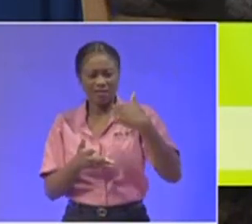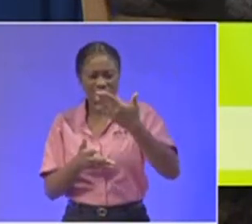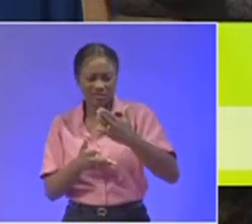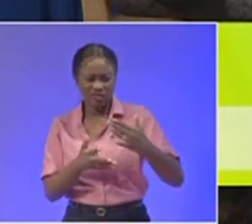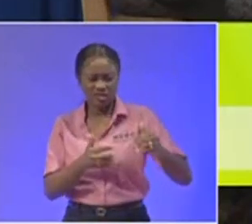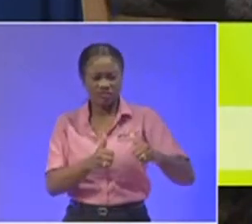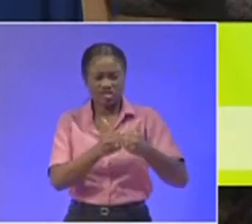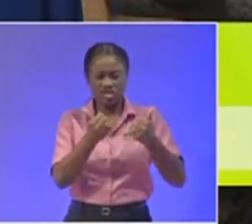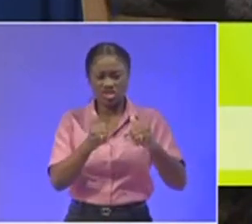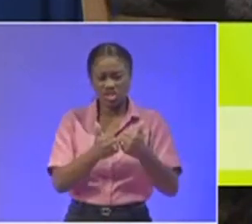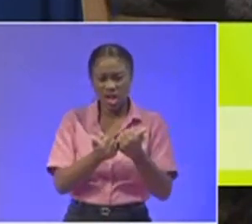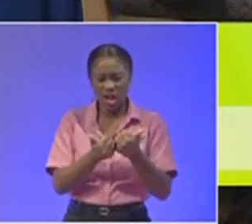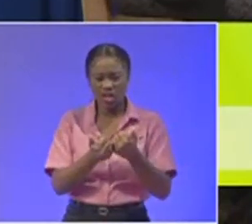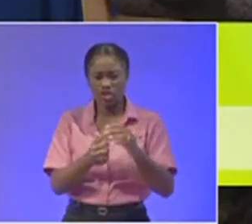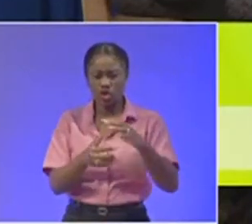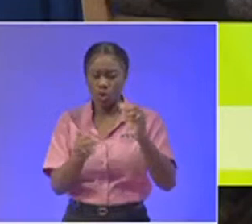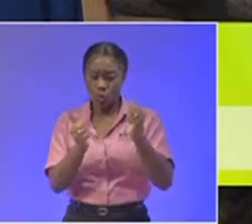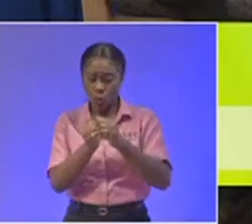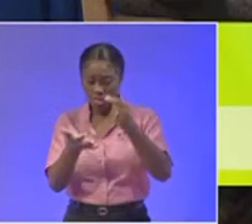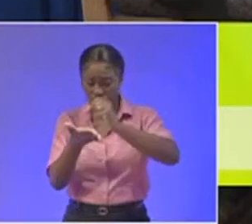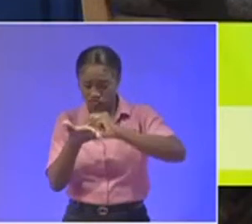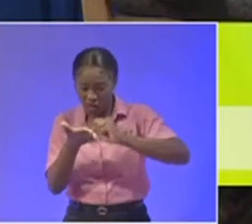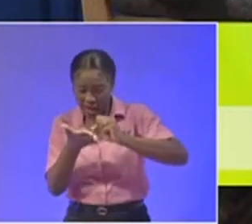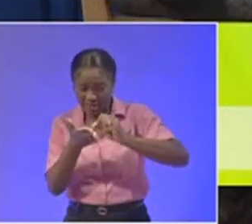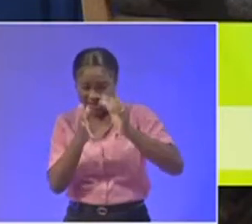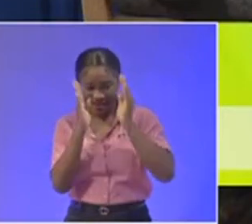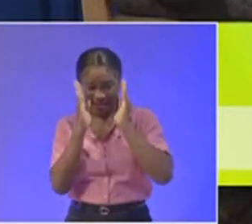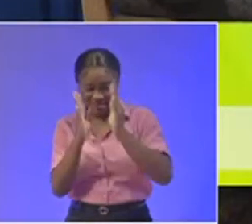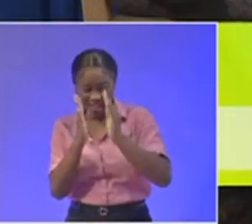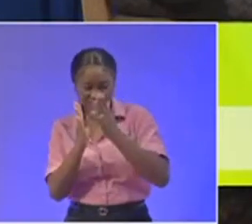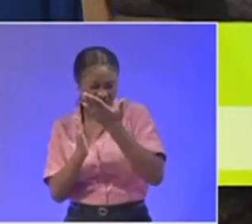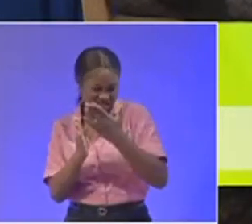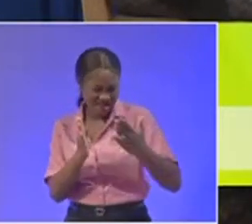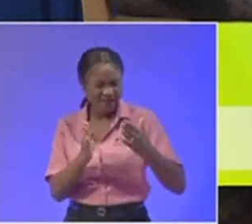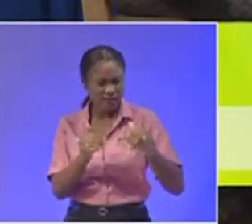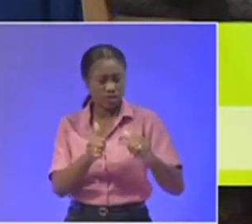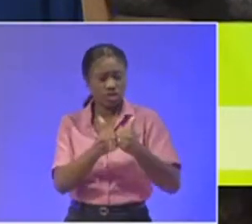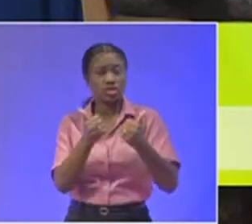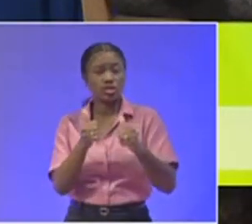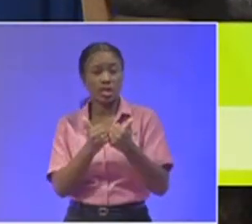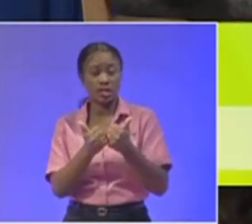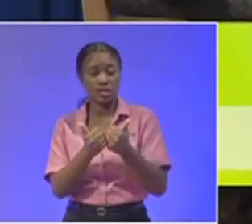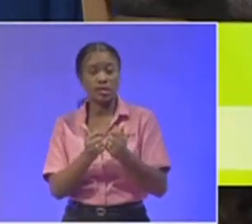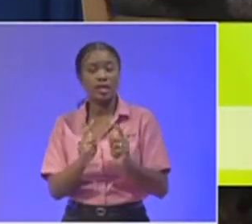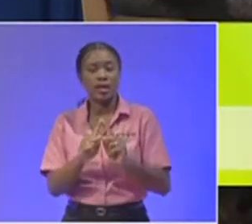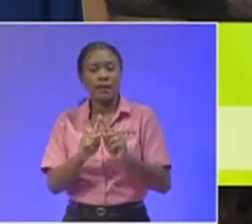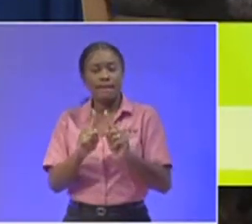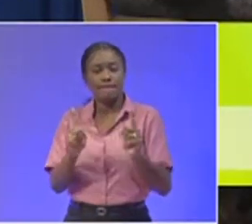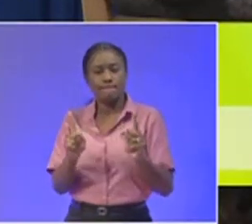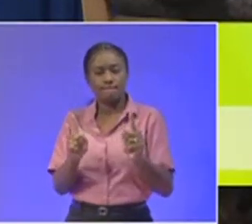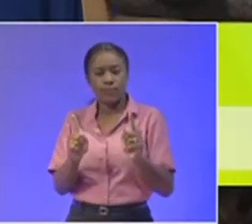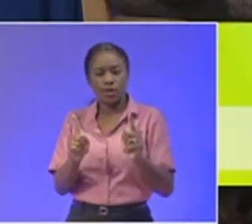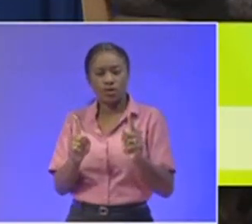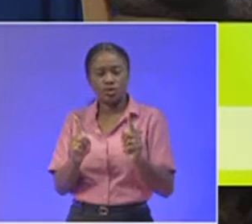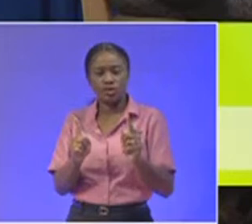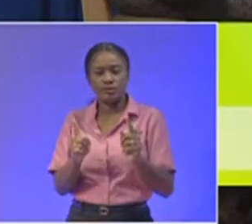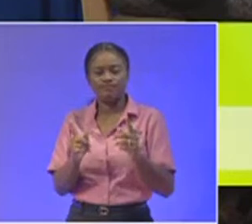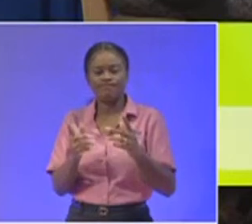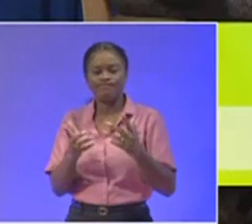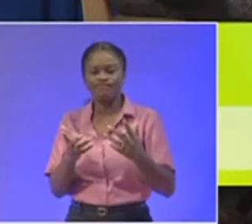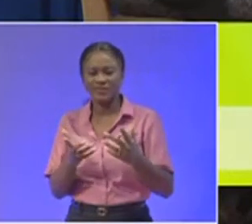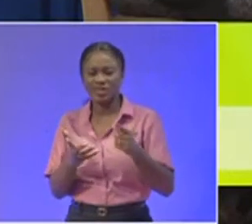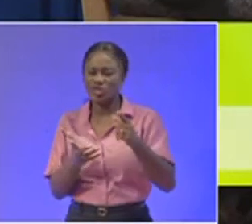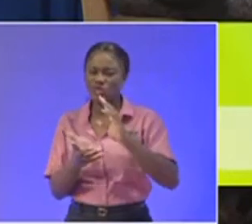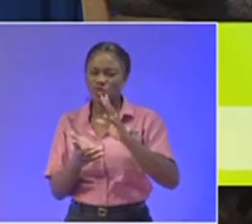affect writing? How does that affect attention? How does that affect so many things? Correct. But in terms of the effects rather,